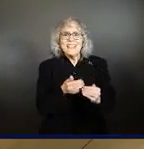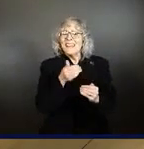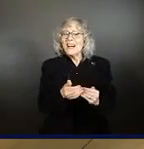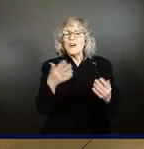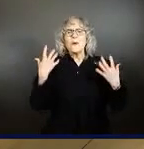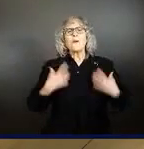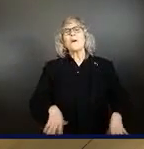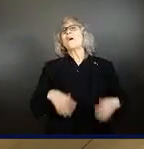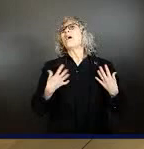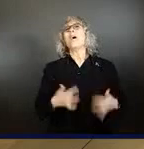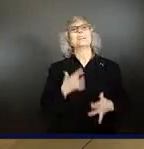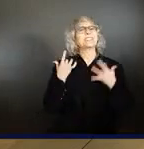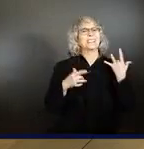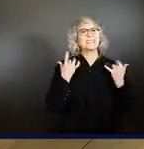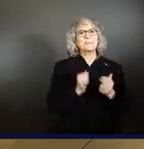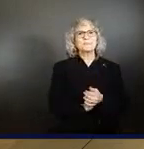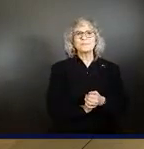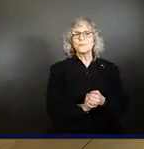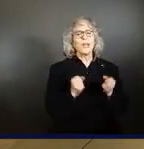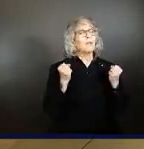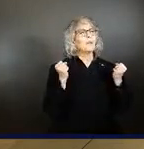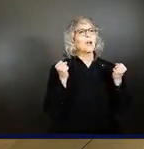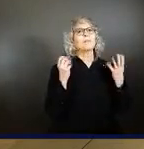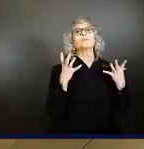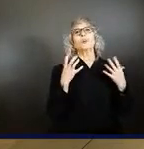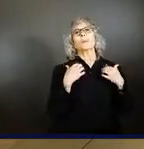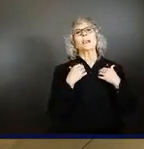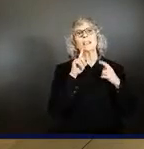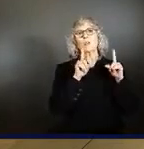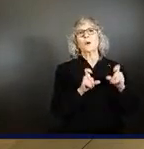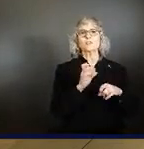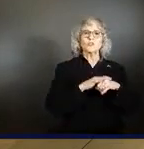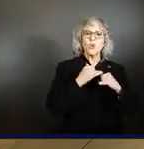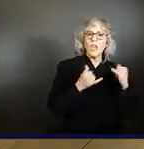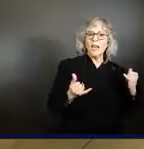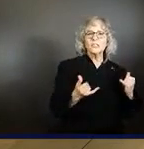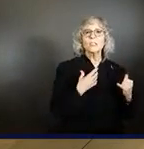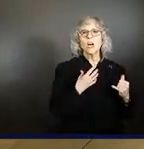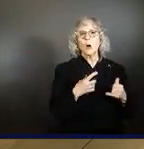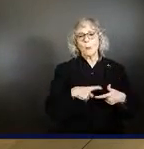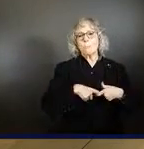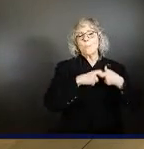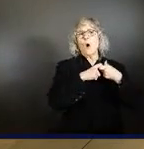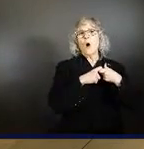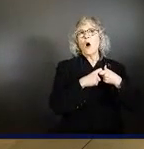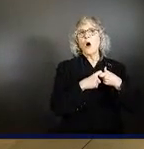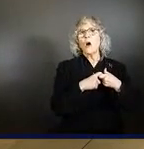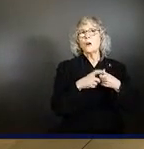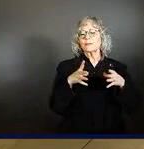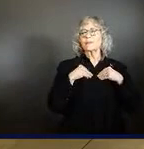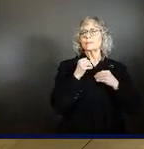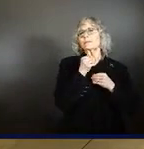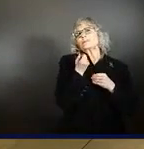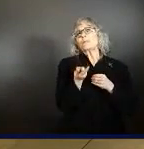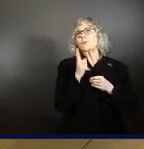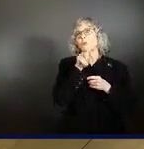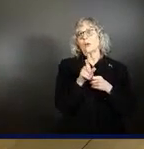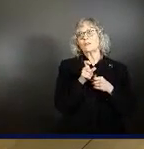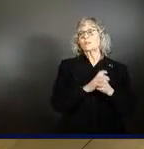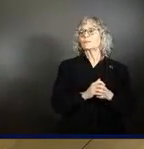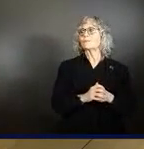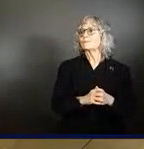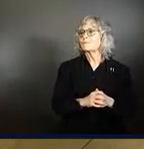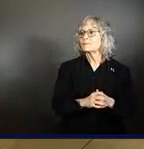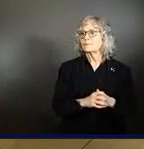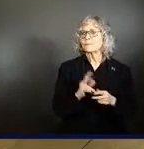so exciting. And we have so many questions coming in online. So I'm going to take a pause and we'll take some questions from our viewers.